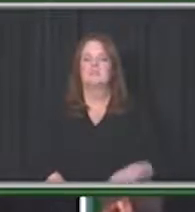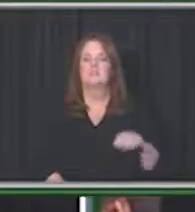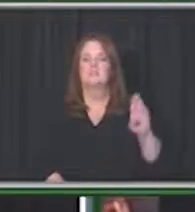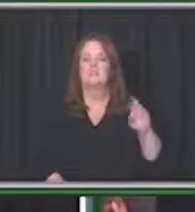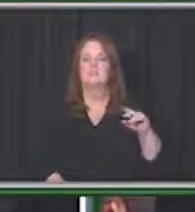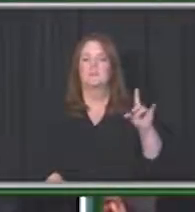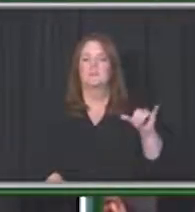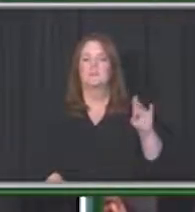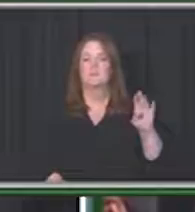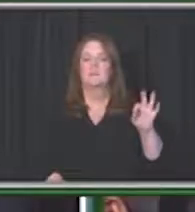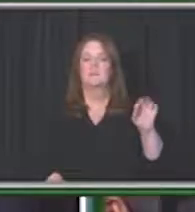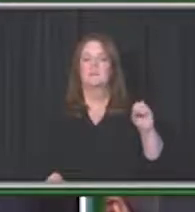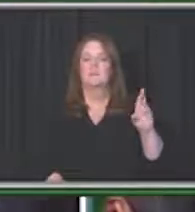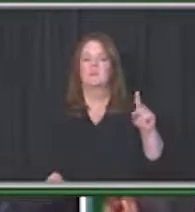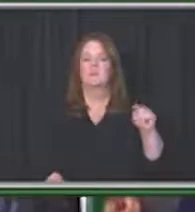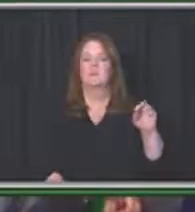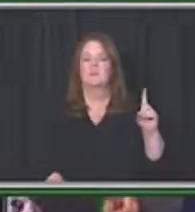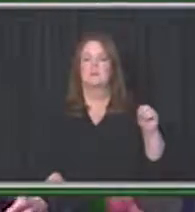Bradley Furtado.